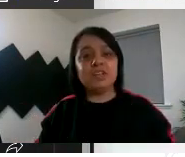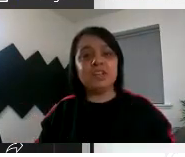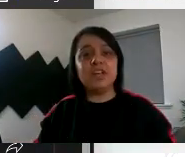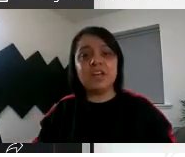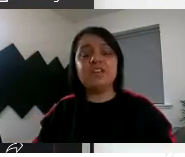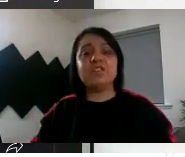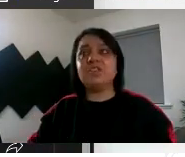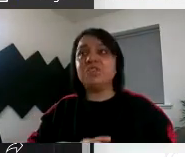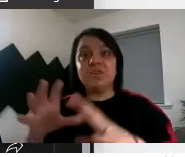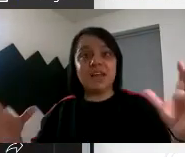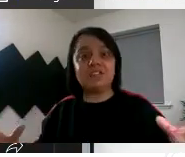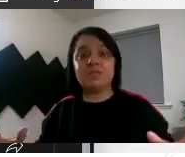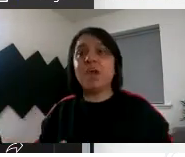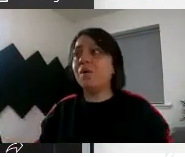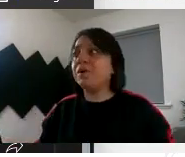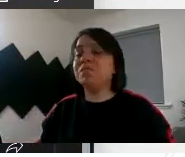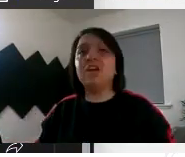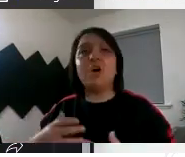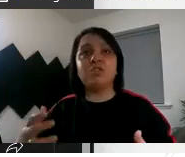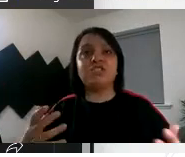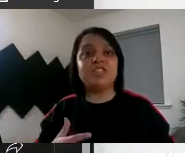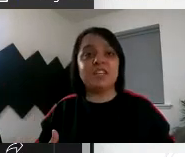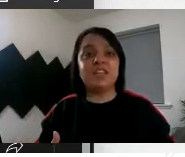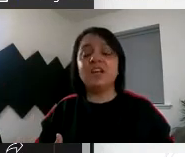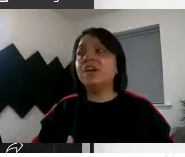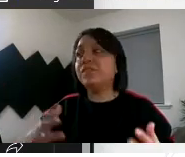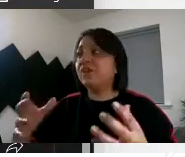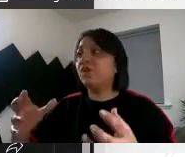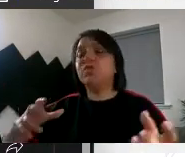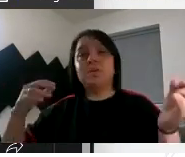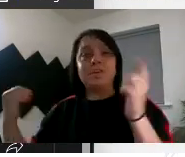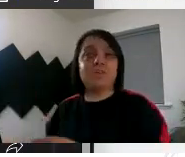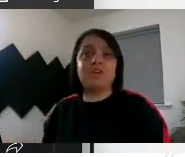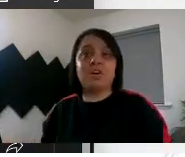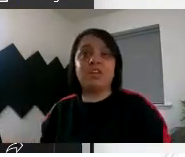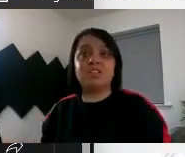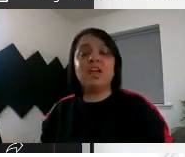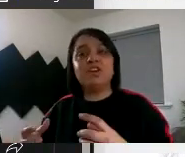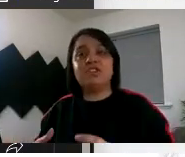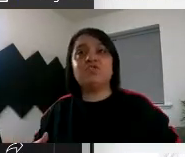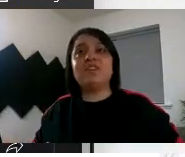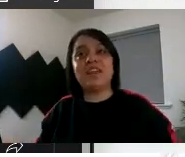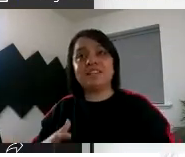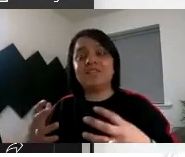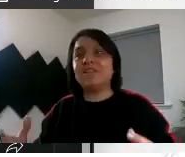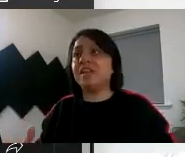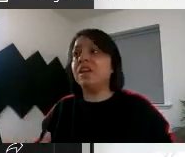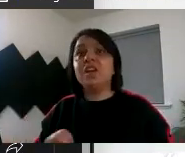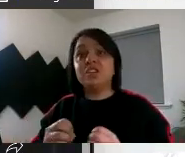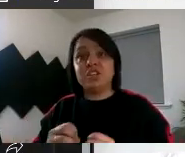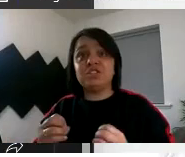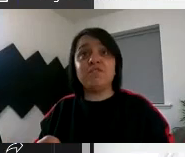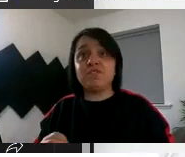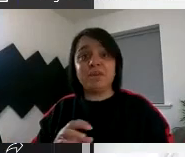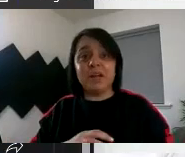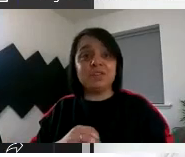language into the UK. So when people say, oh, the GC, they know they're talking about Gemma Collins because she's trying to get herself out there. She